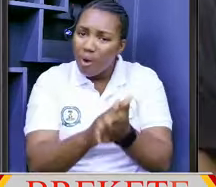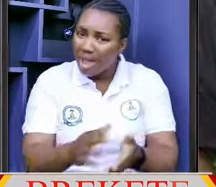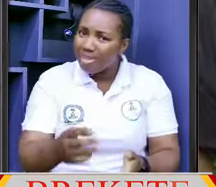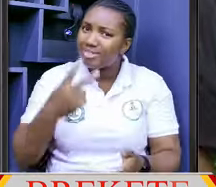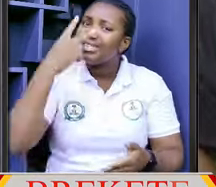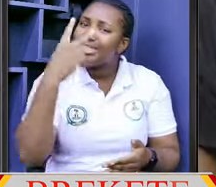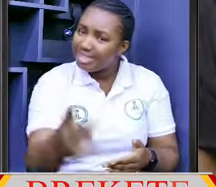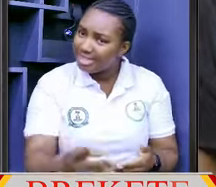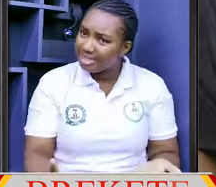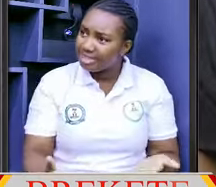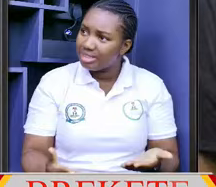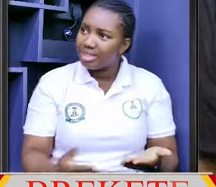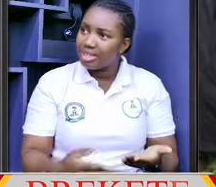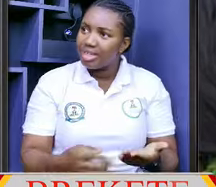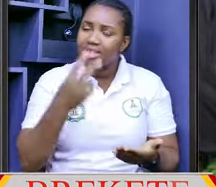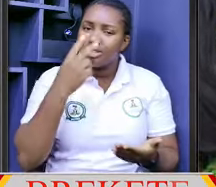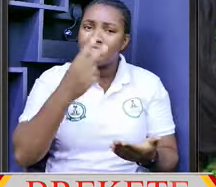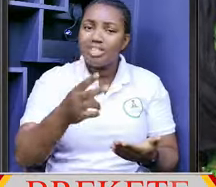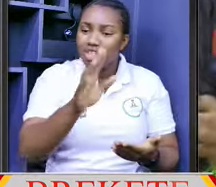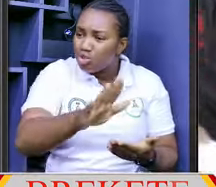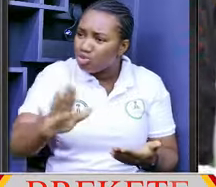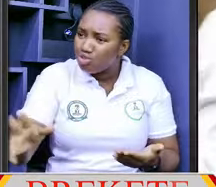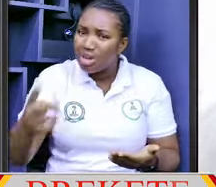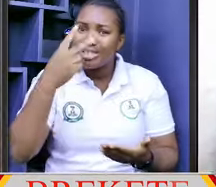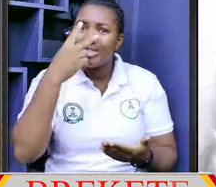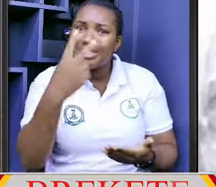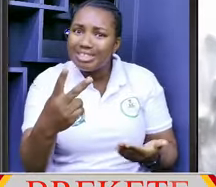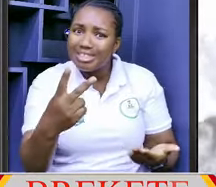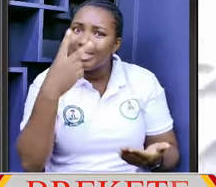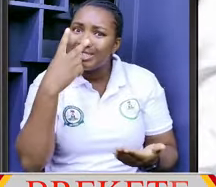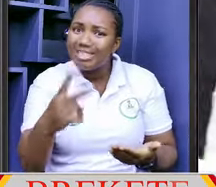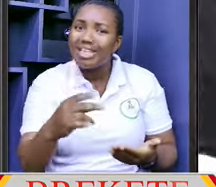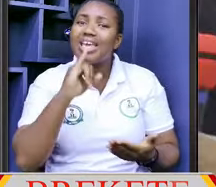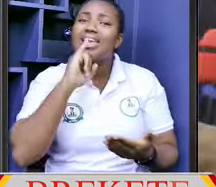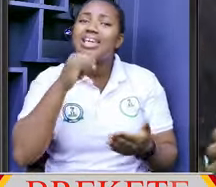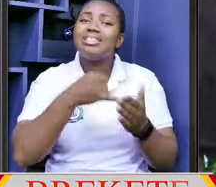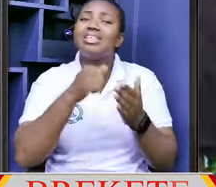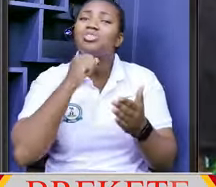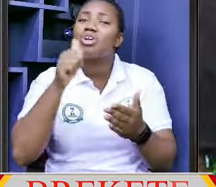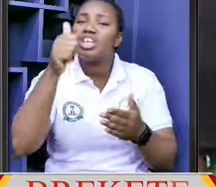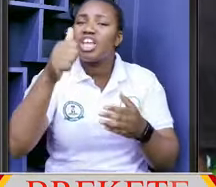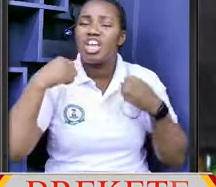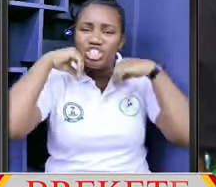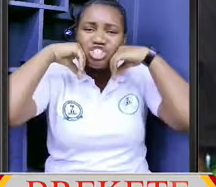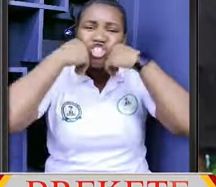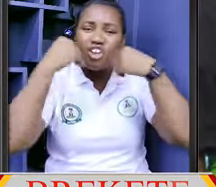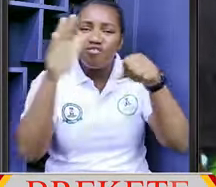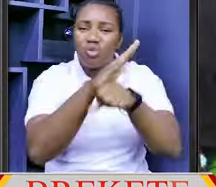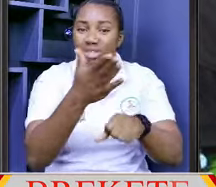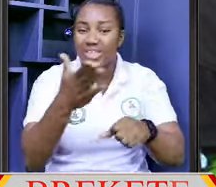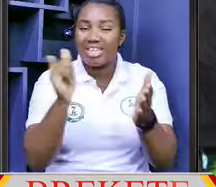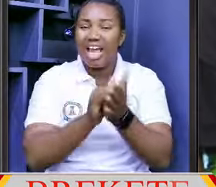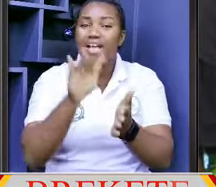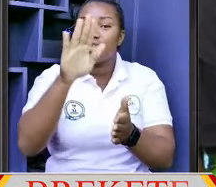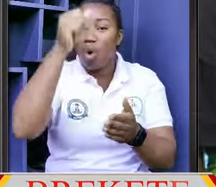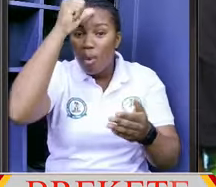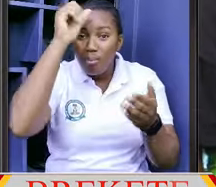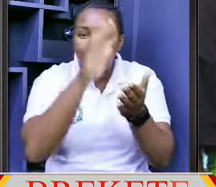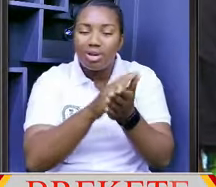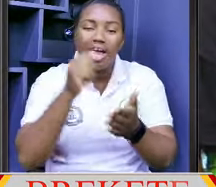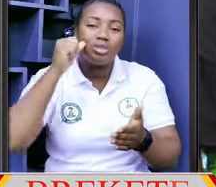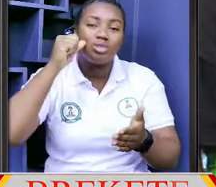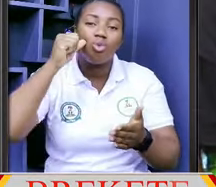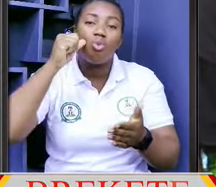at her. Look at the children. Look at them. Is it not a shameful thing that your brother's wife, your